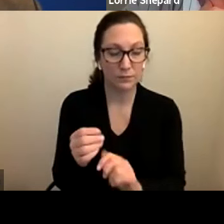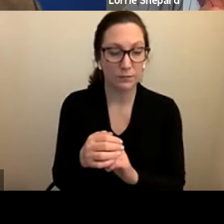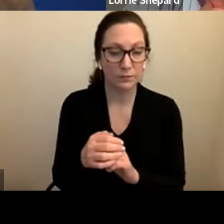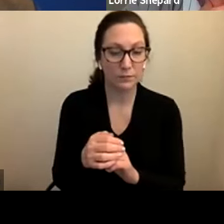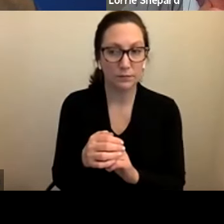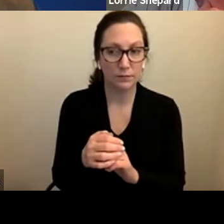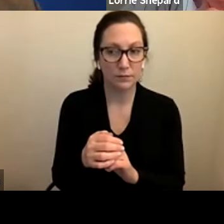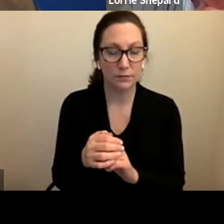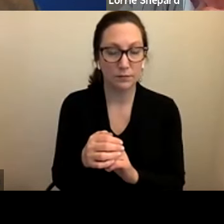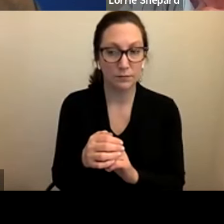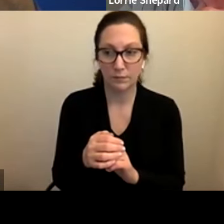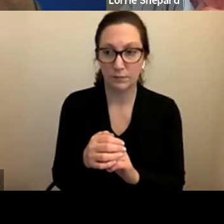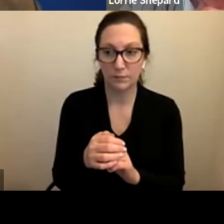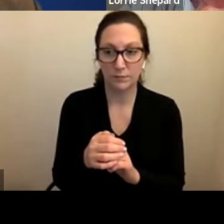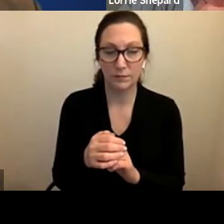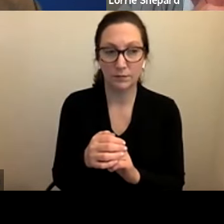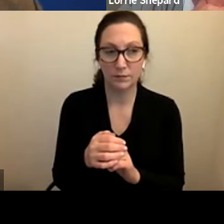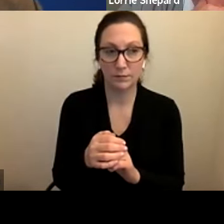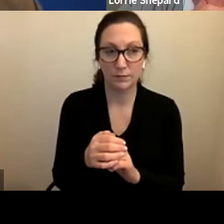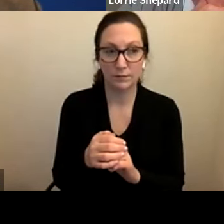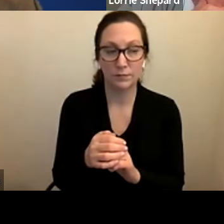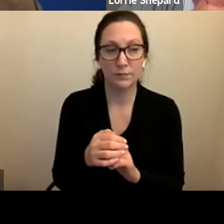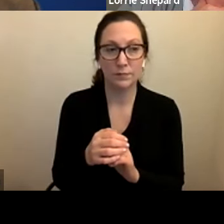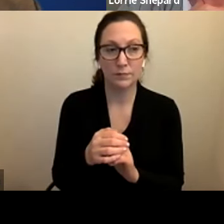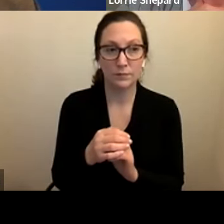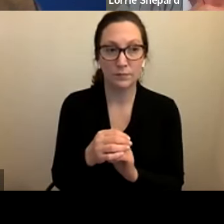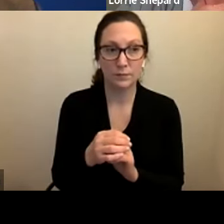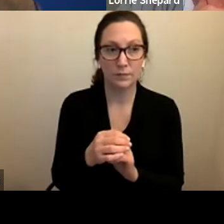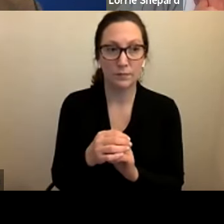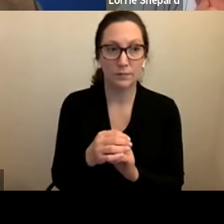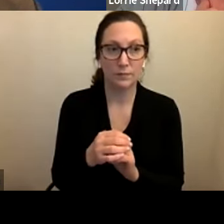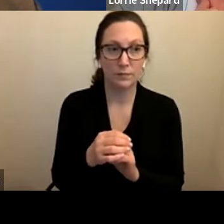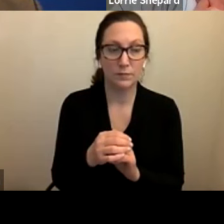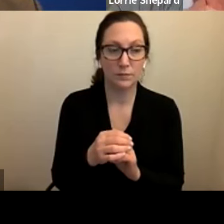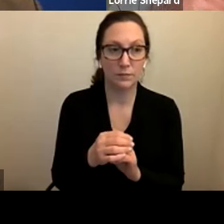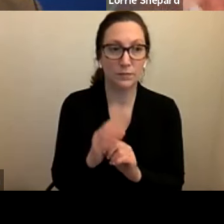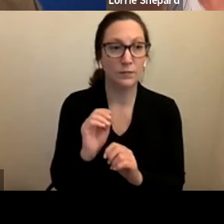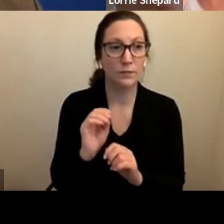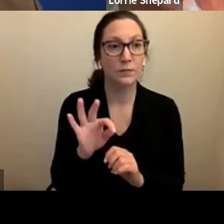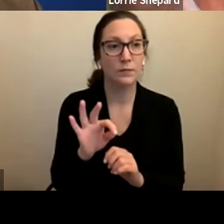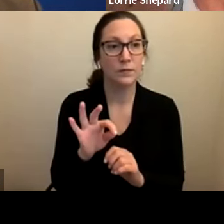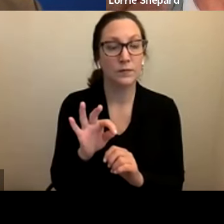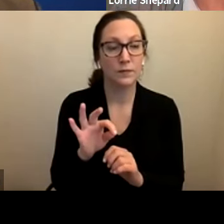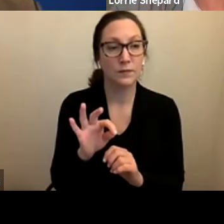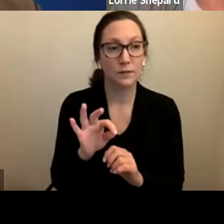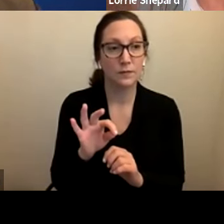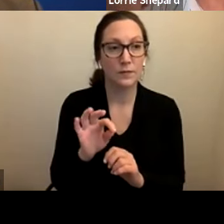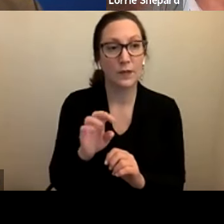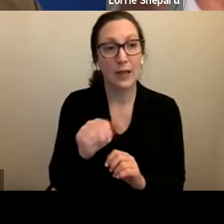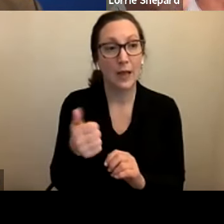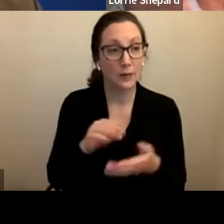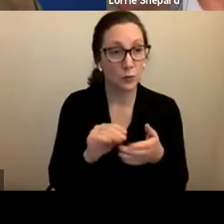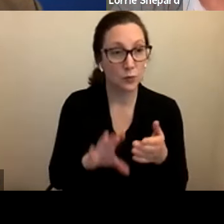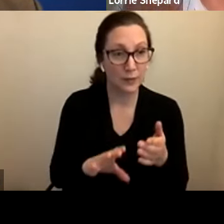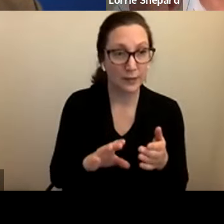it is not forgivable if there are any students, especially African